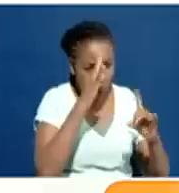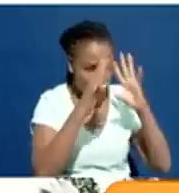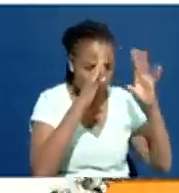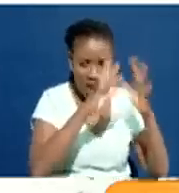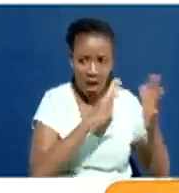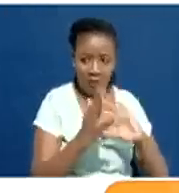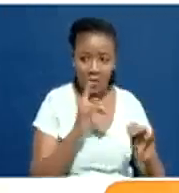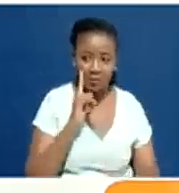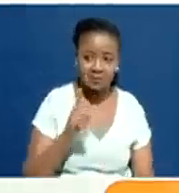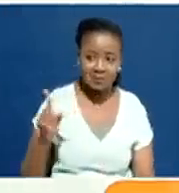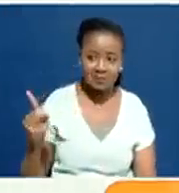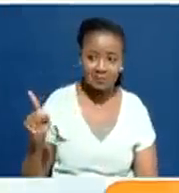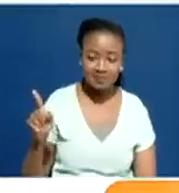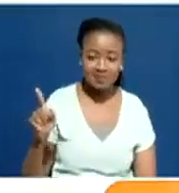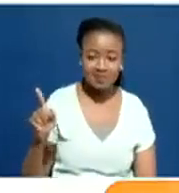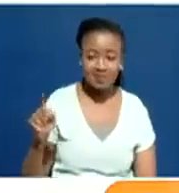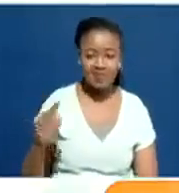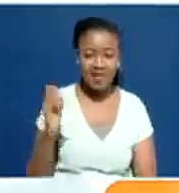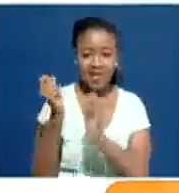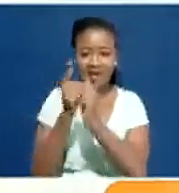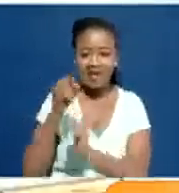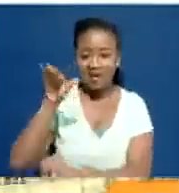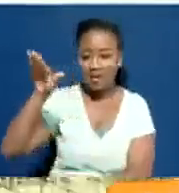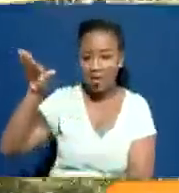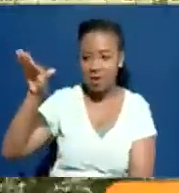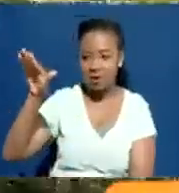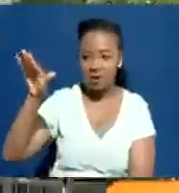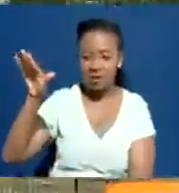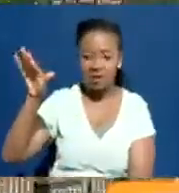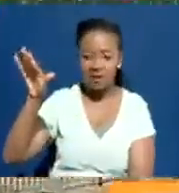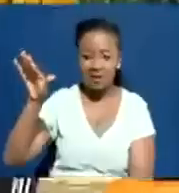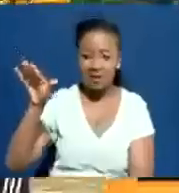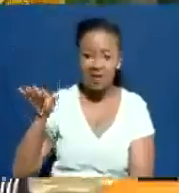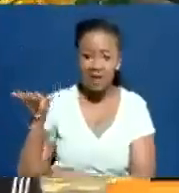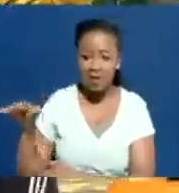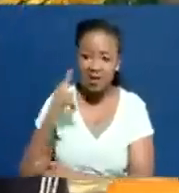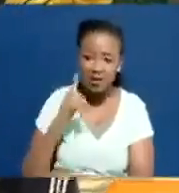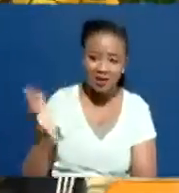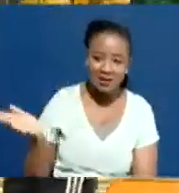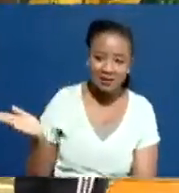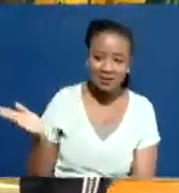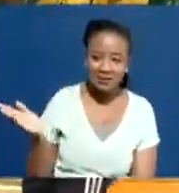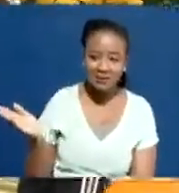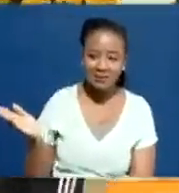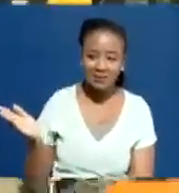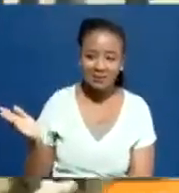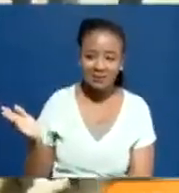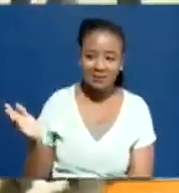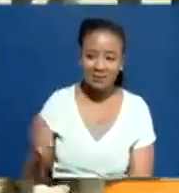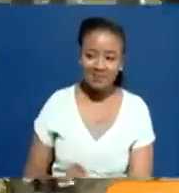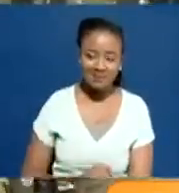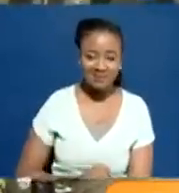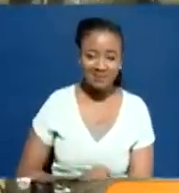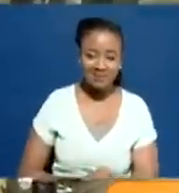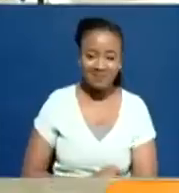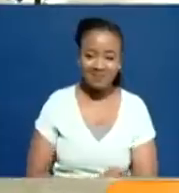a.m., nestled in the heart of the nation's capital, you'll find youth in groups. Their aim is to capture the